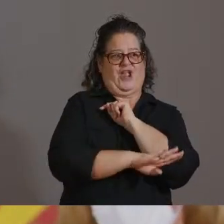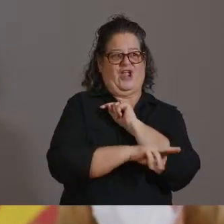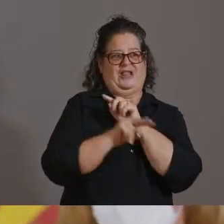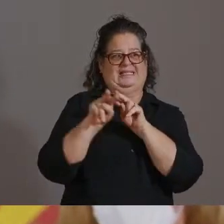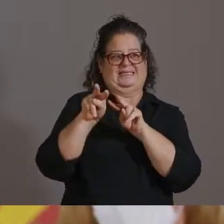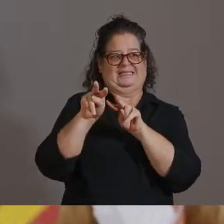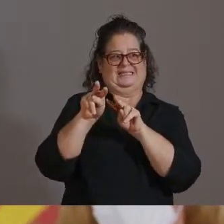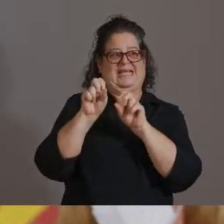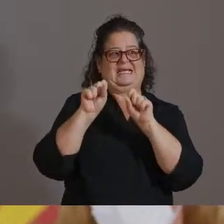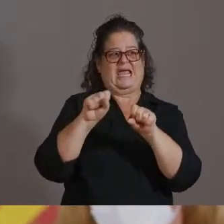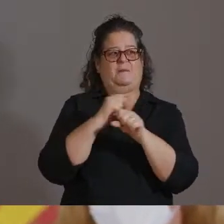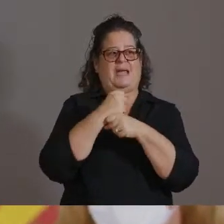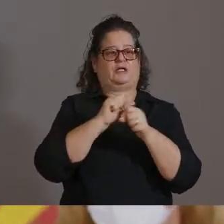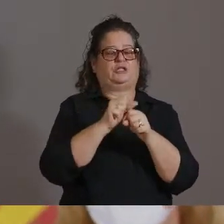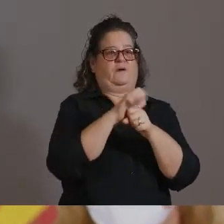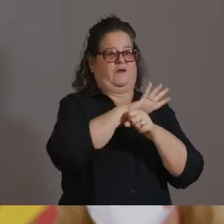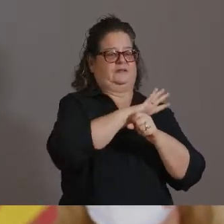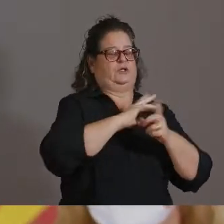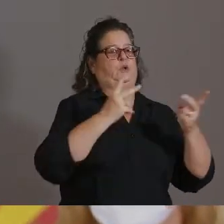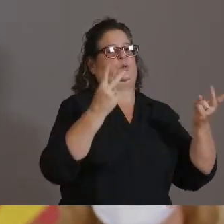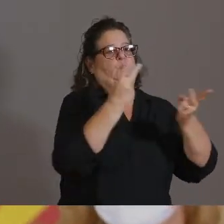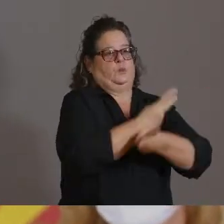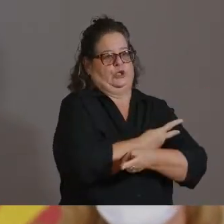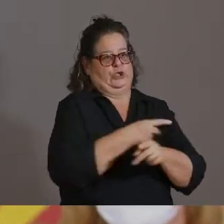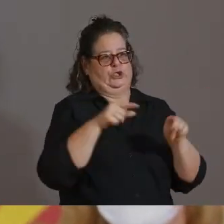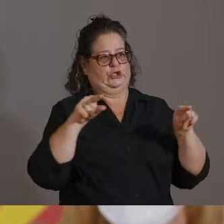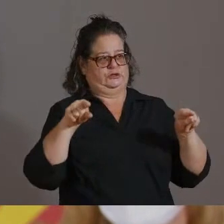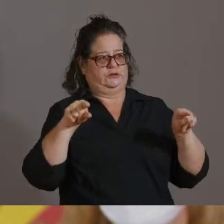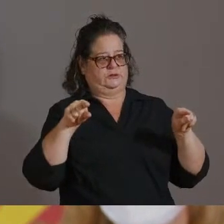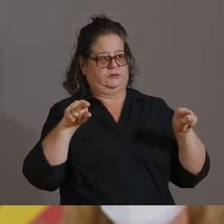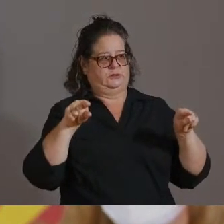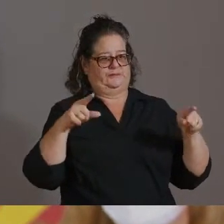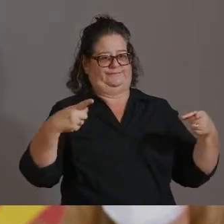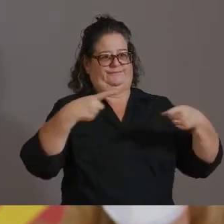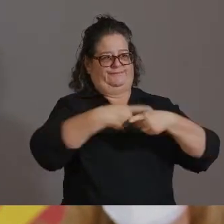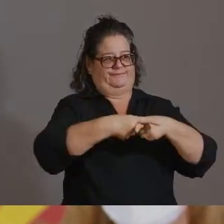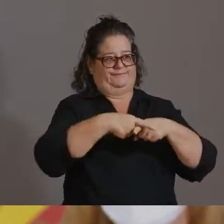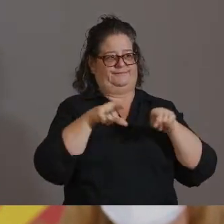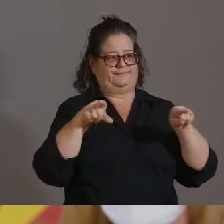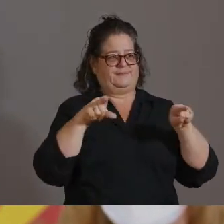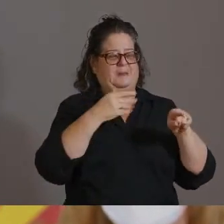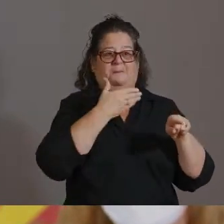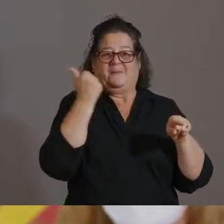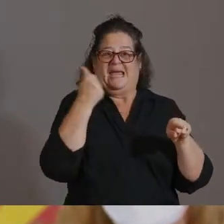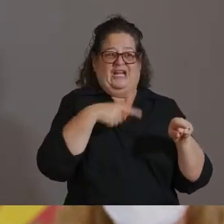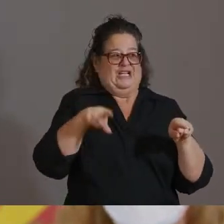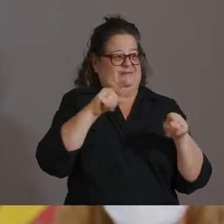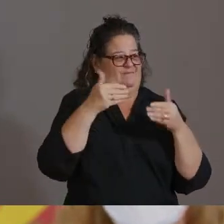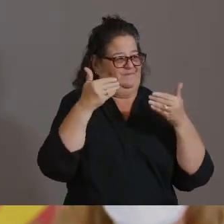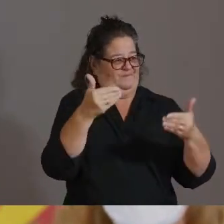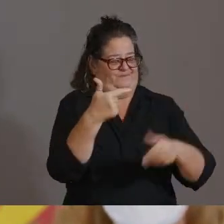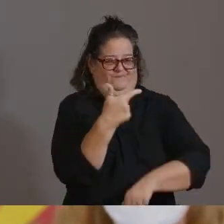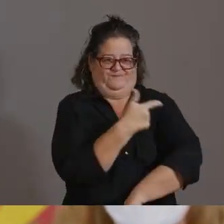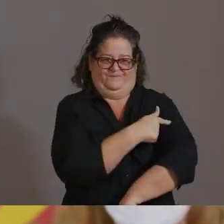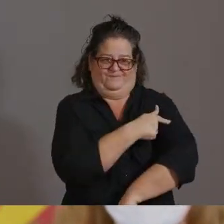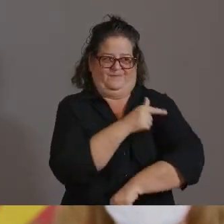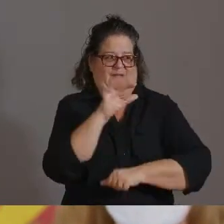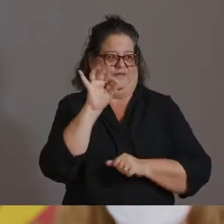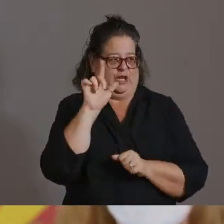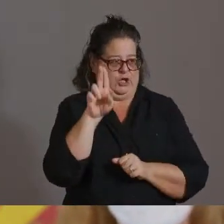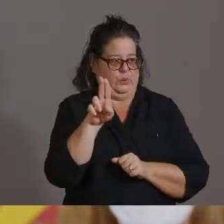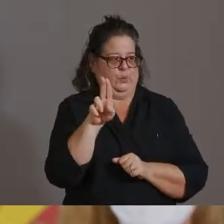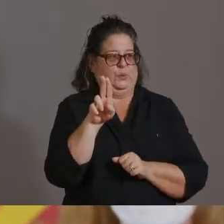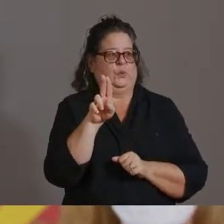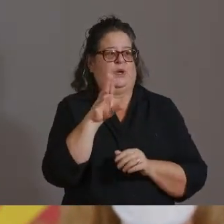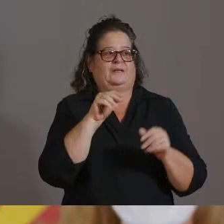COVID-19. So the best thing people can do that are watching right now is to get that flu shot and then continue the fundamentals that they've